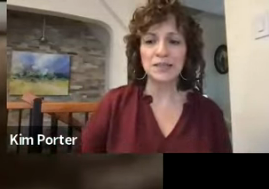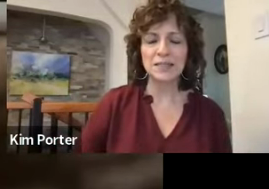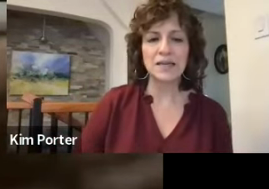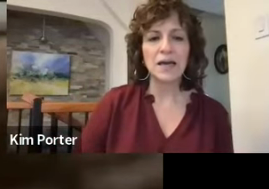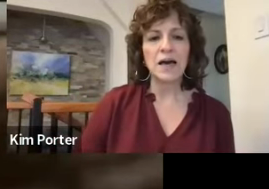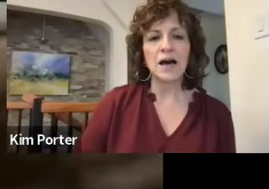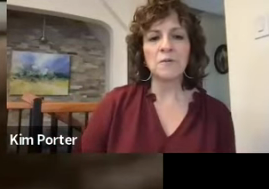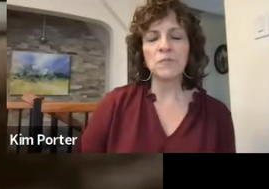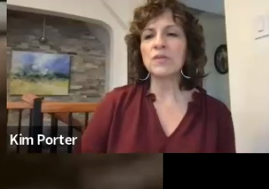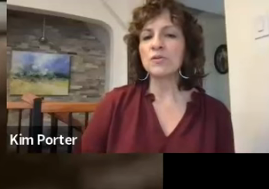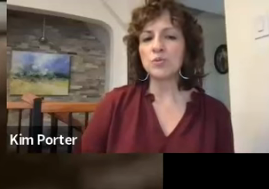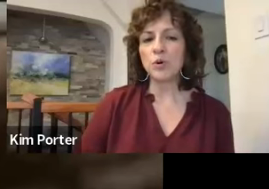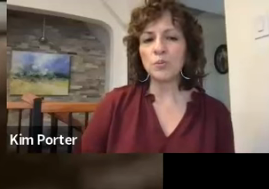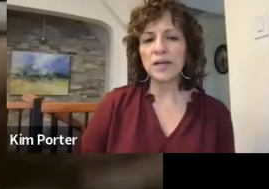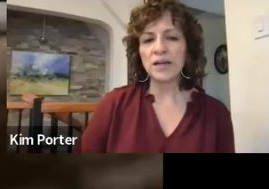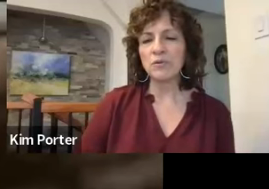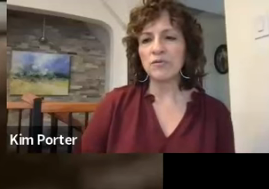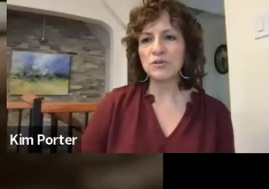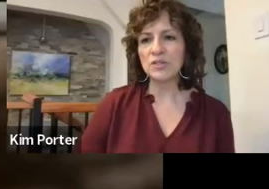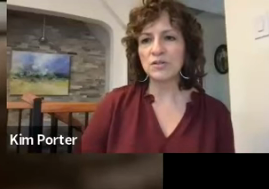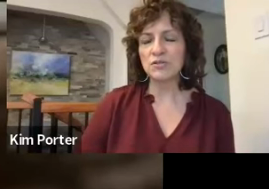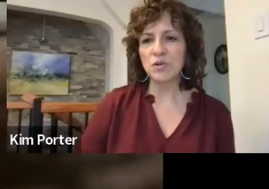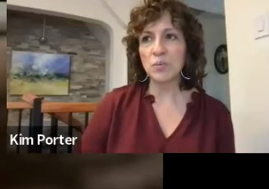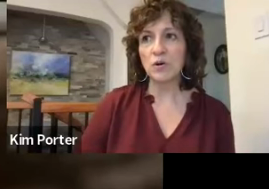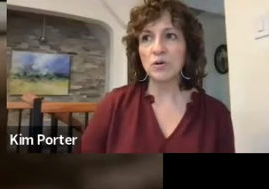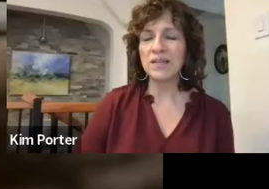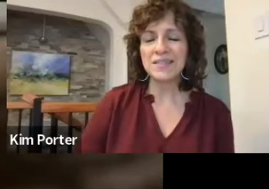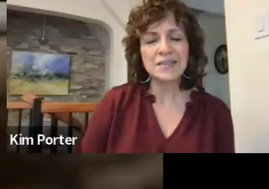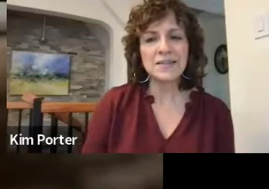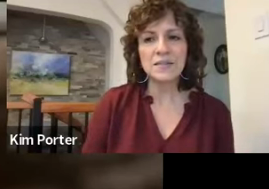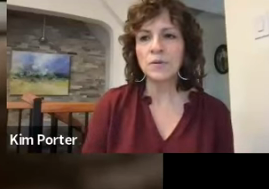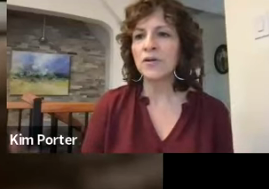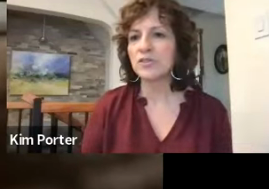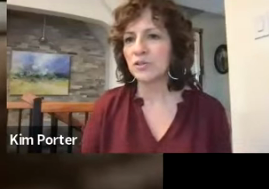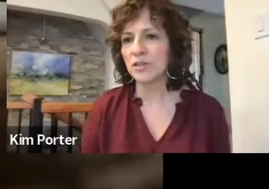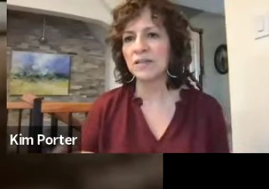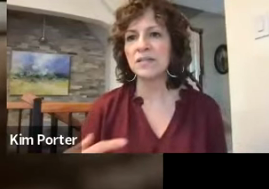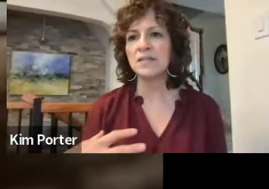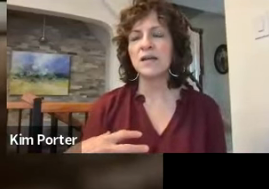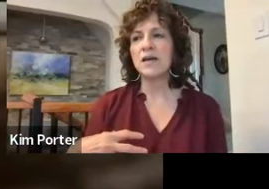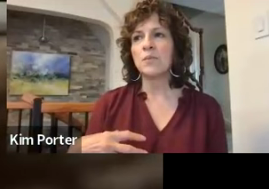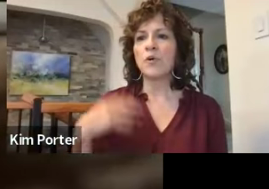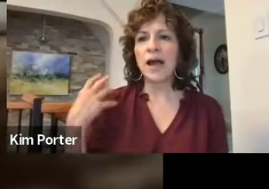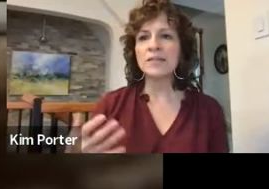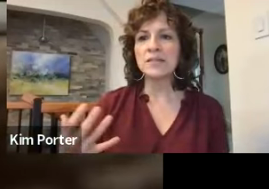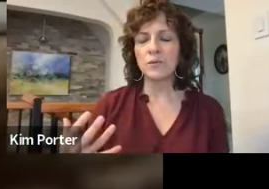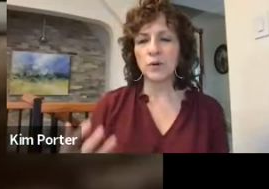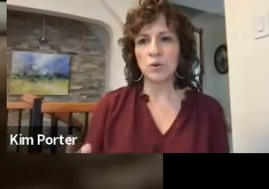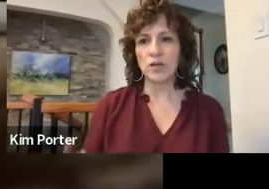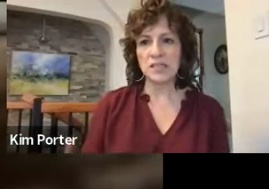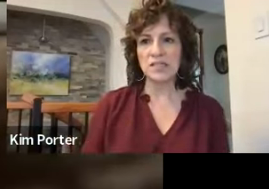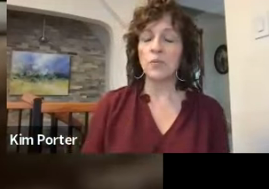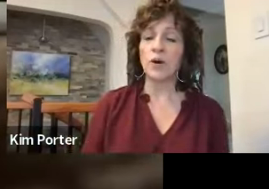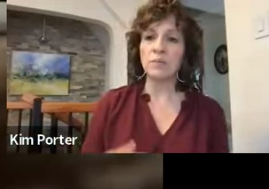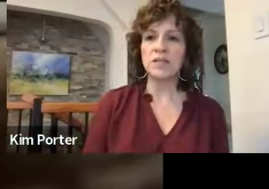is doing this. Those role-playing and refusal skills are so important because that's experiential learning. This is practicing what